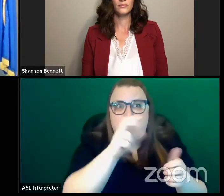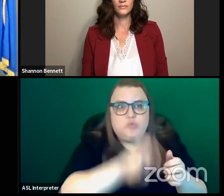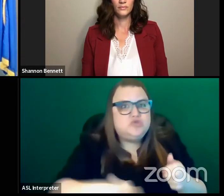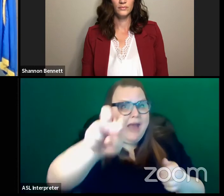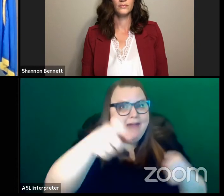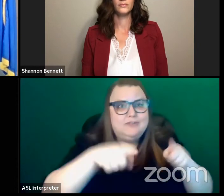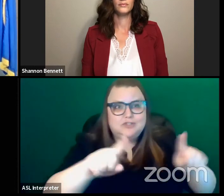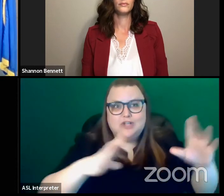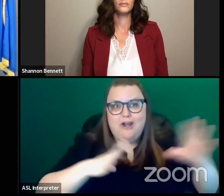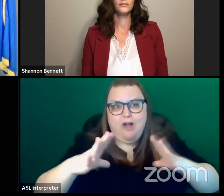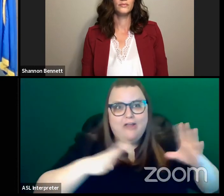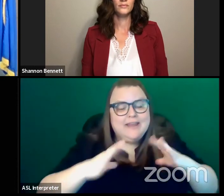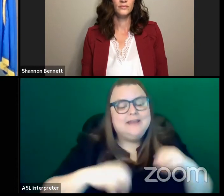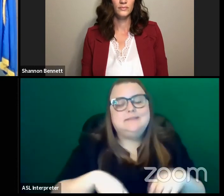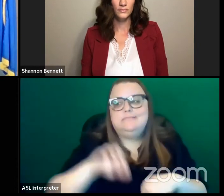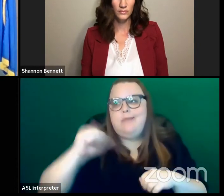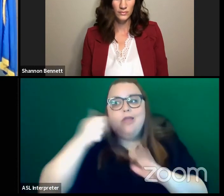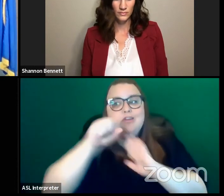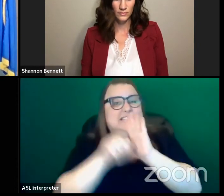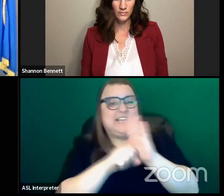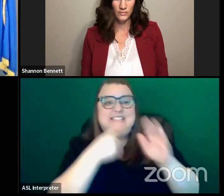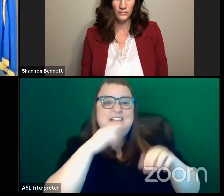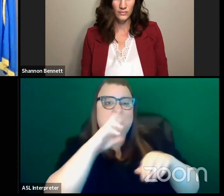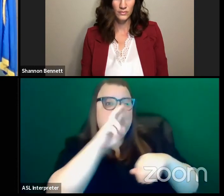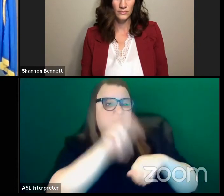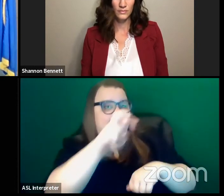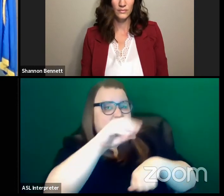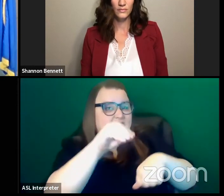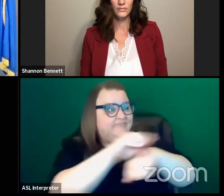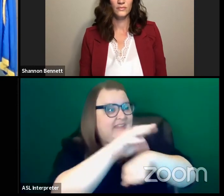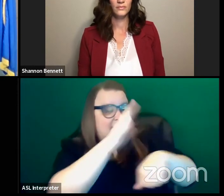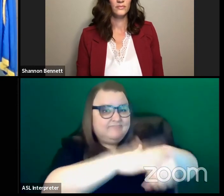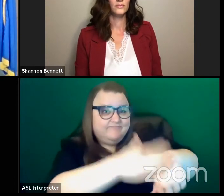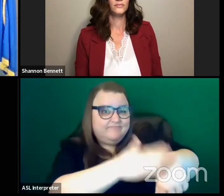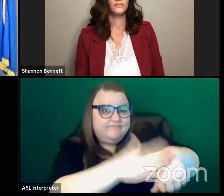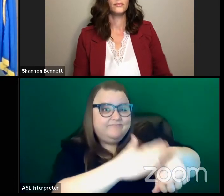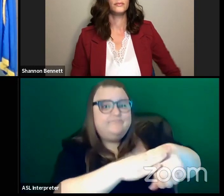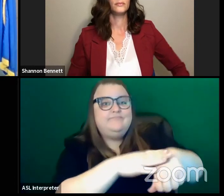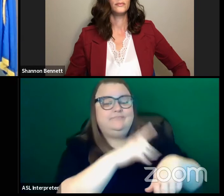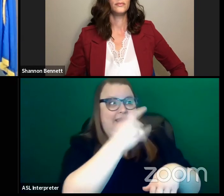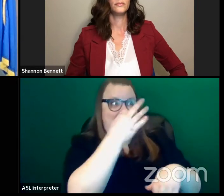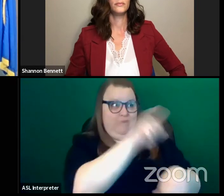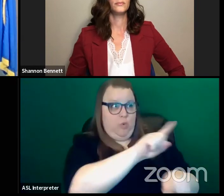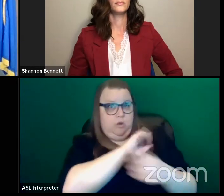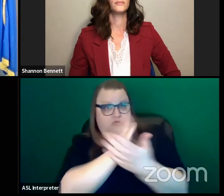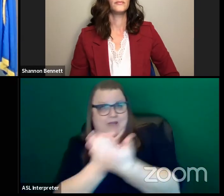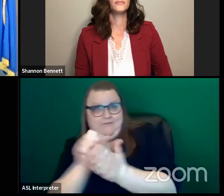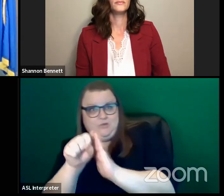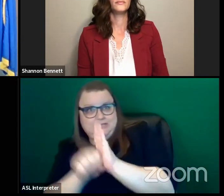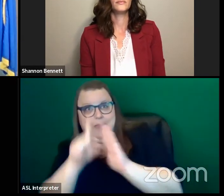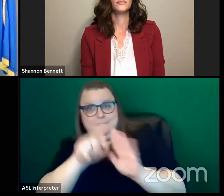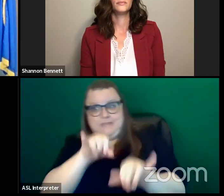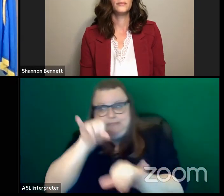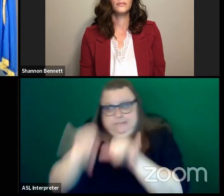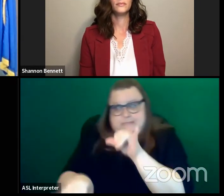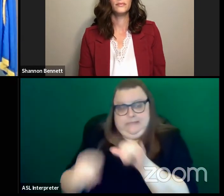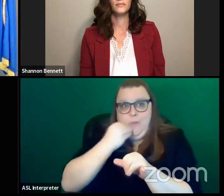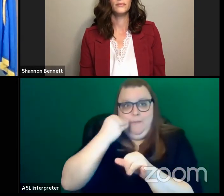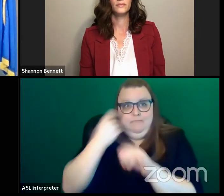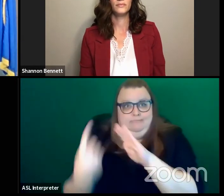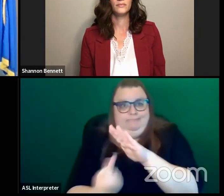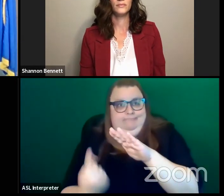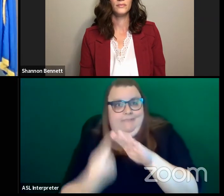states have issued travel advisories, recommended that visitors quarantine upon arrival to their states, or in the case of Hawaii, put in place testing requirements for